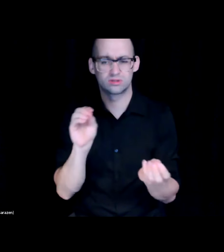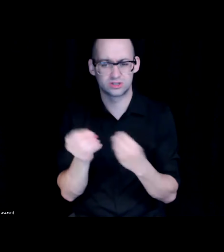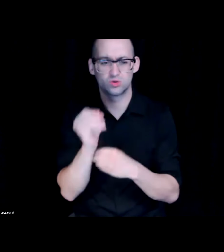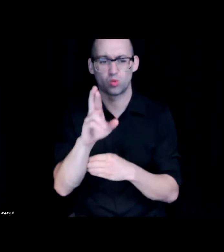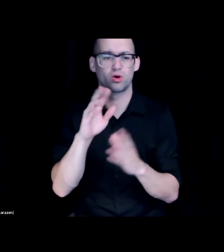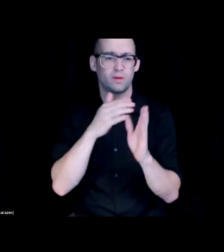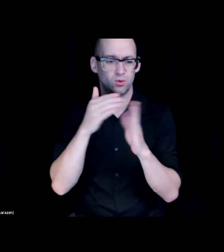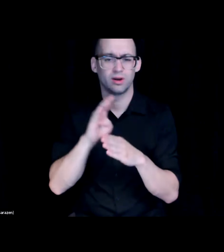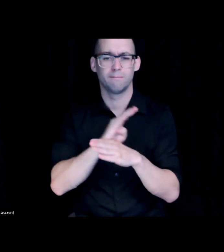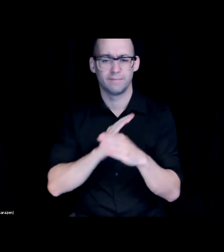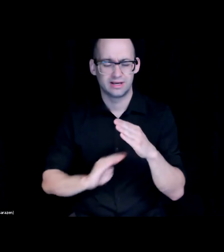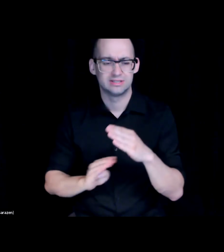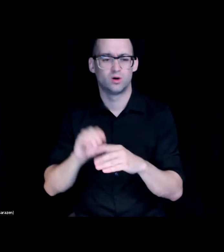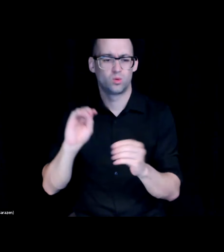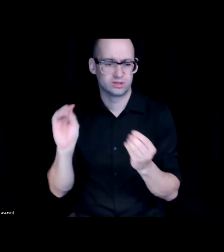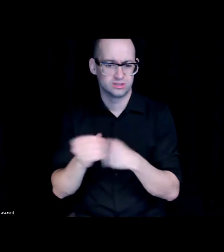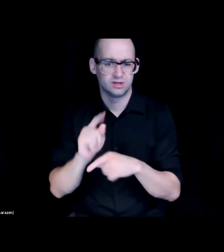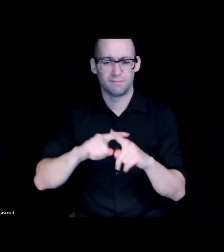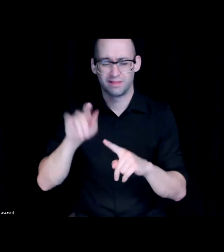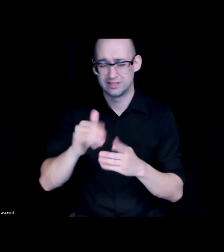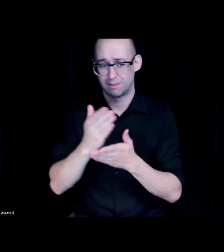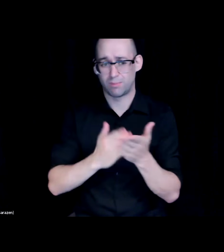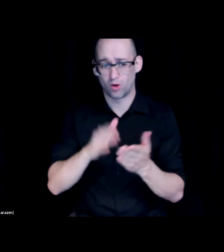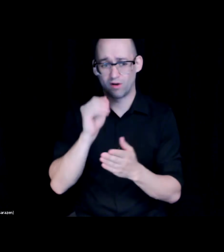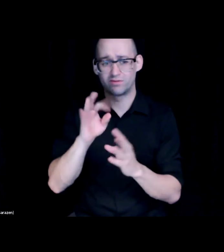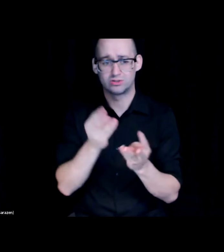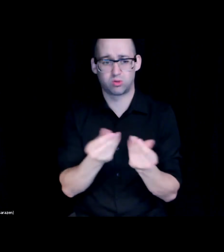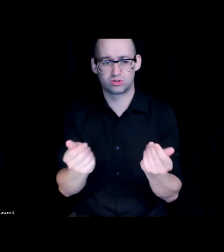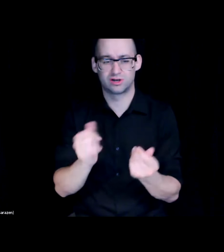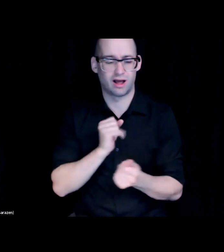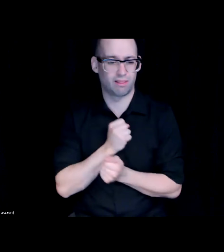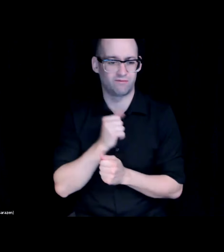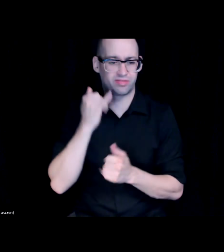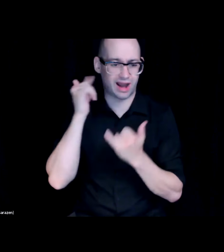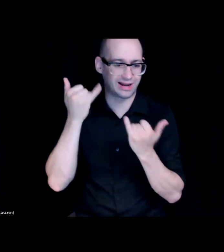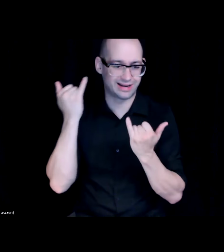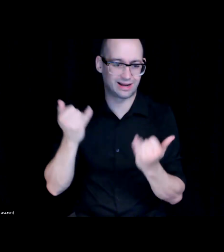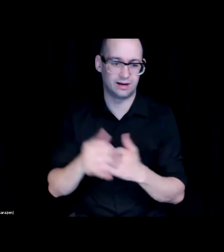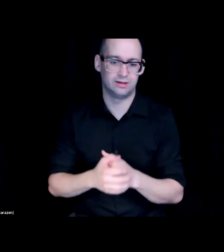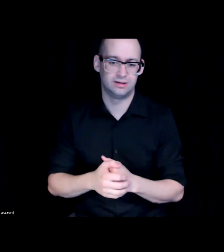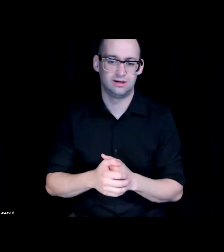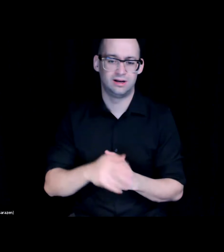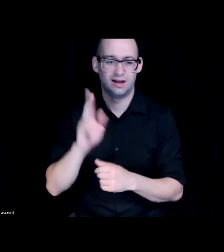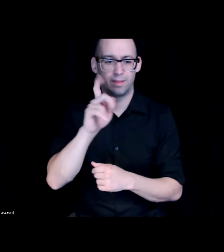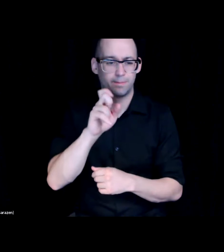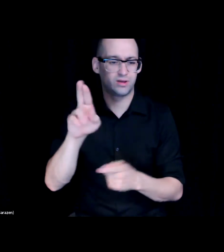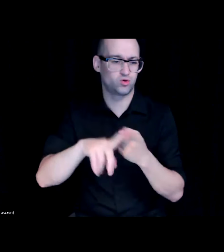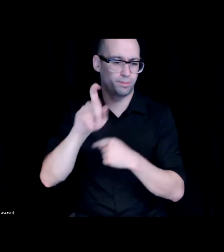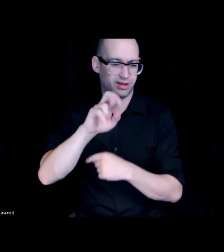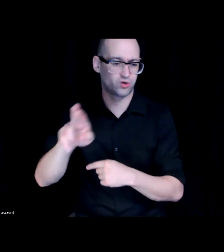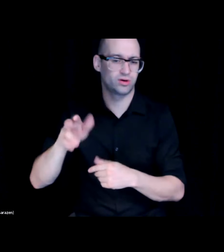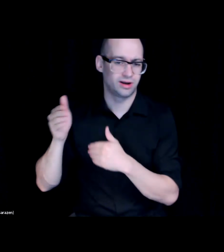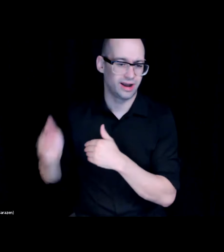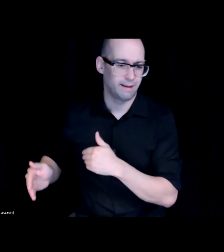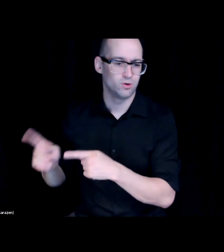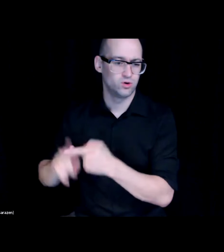community-based organization. And while that is part of the solution, I love the idea of a peer-to-peer or a neighbor-to-neighbor